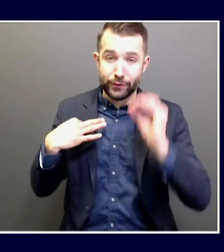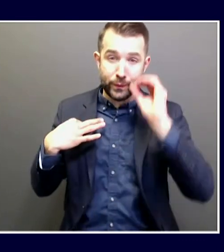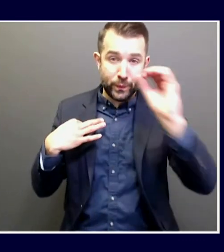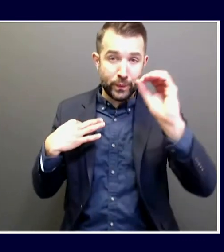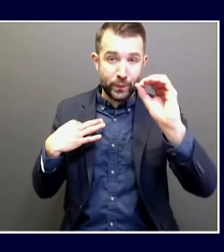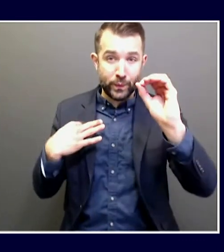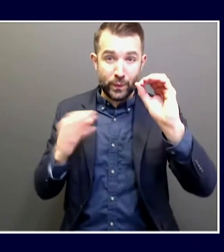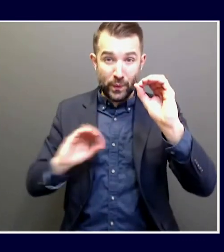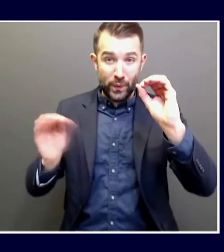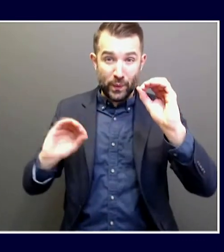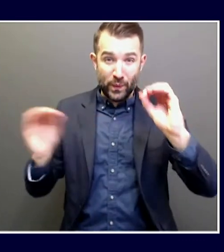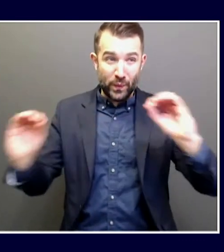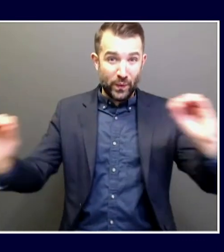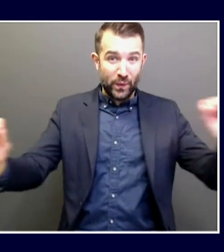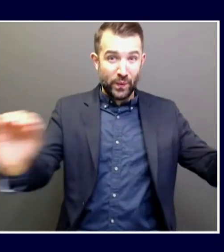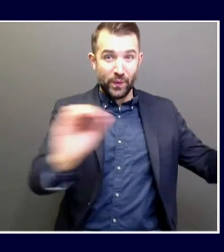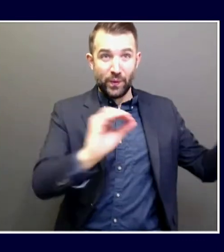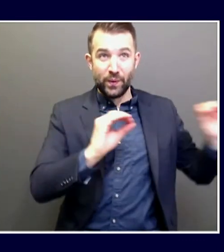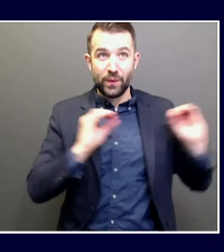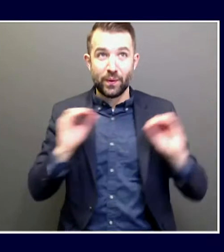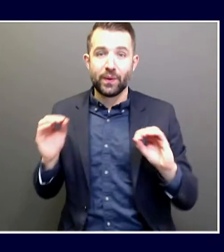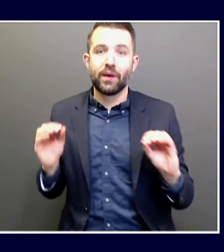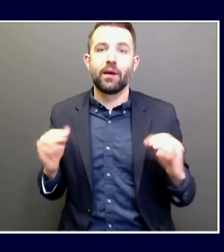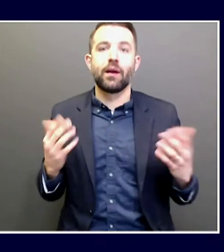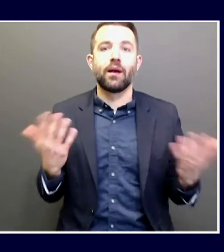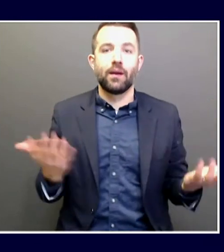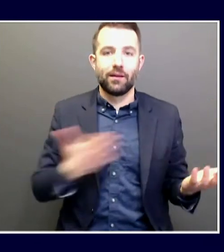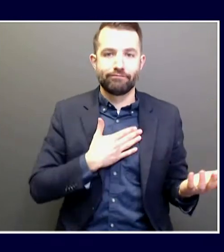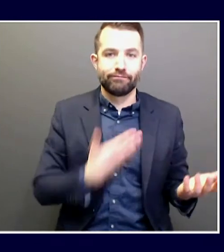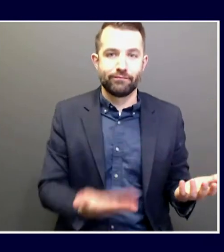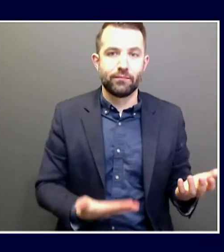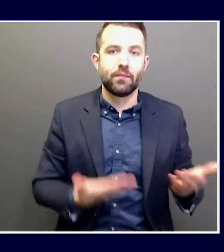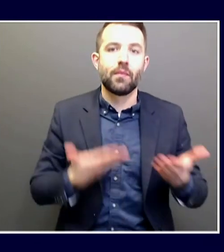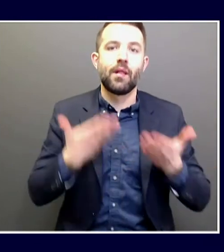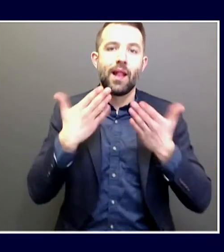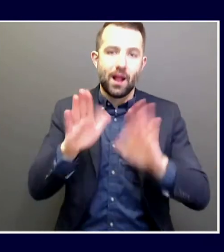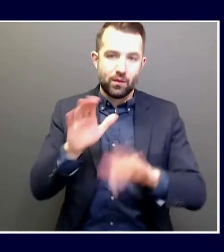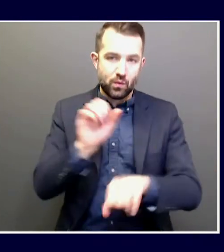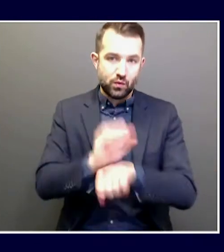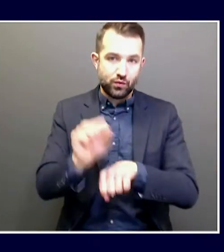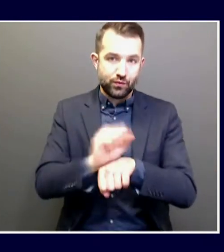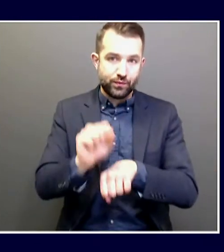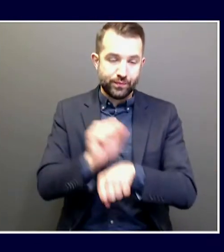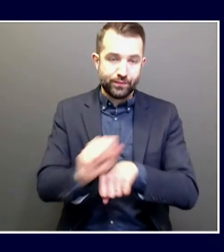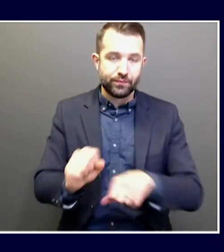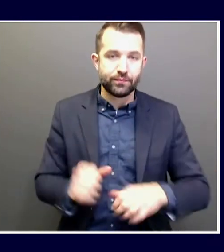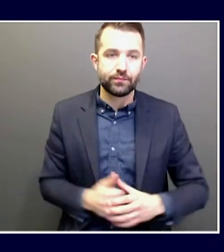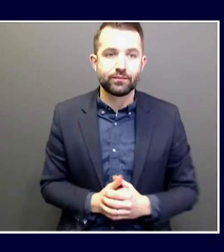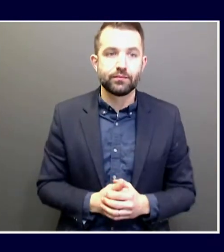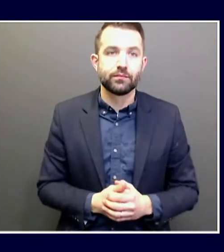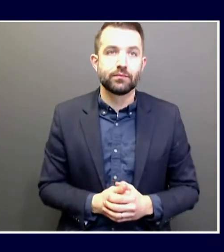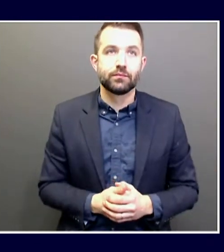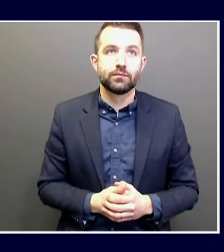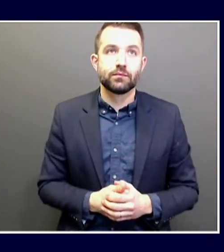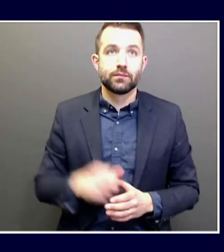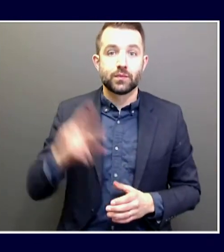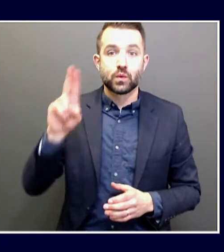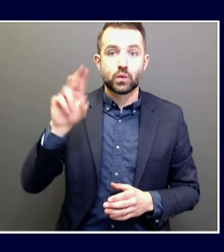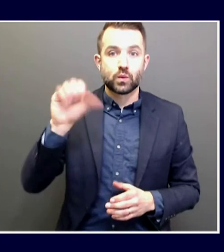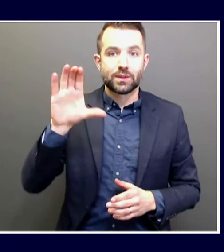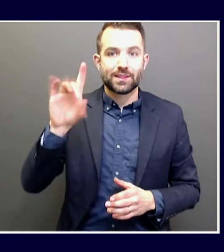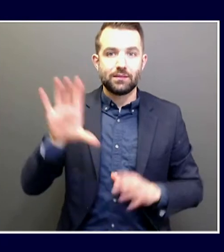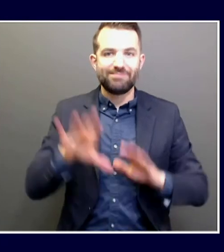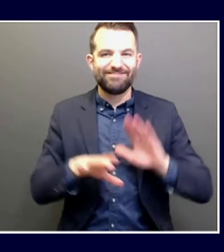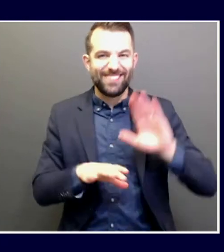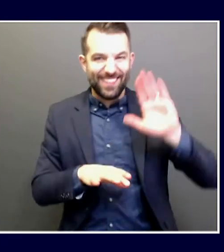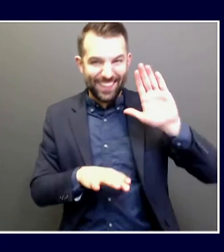different severe health problems in the state of Maine. So we adopted this US CDC guidance to give our hospitals